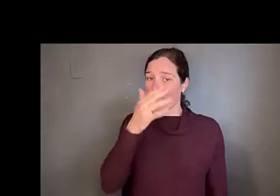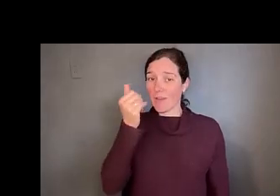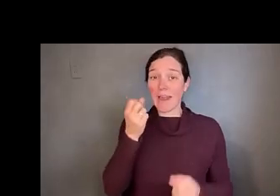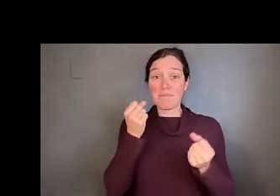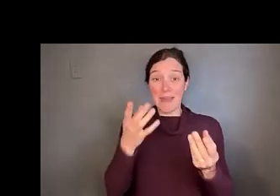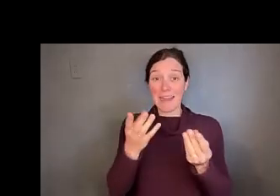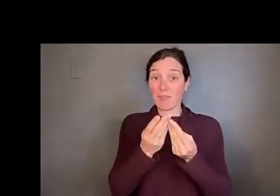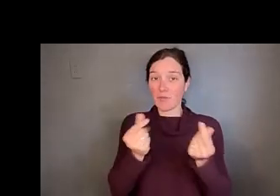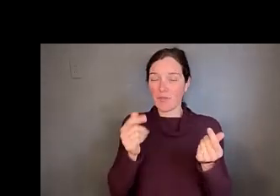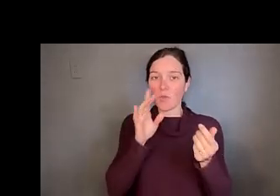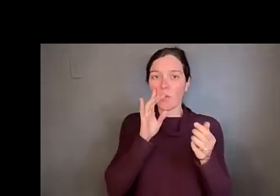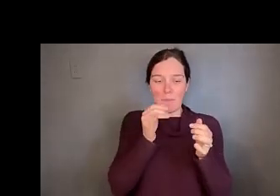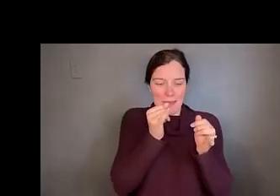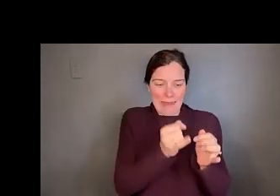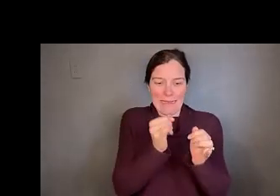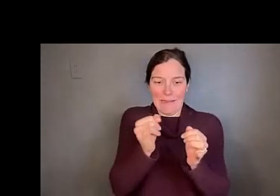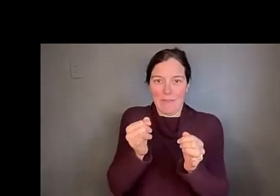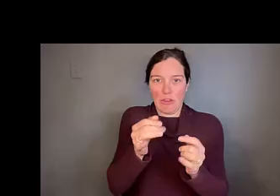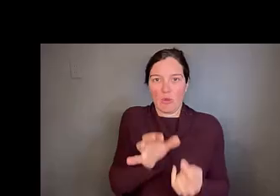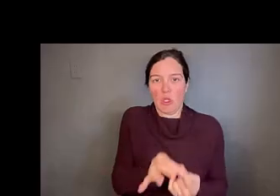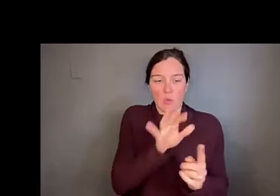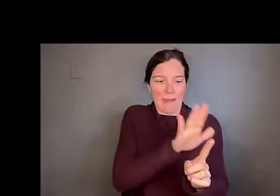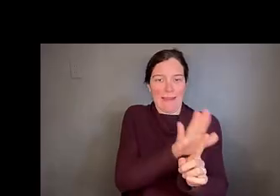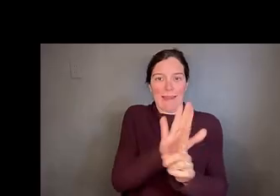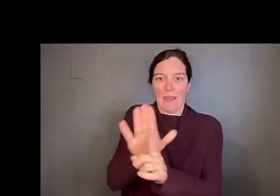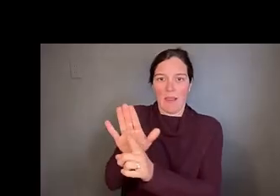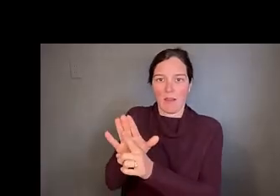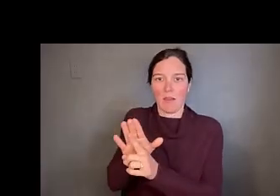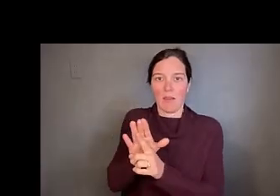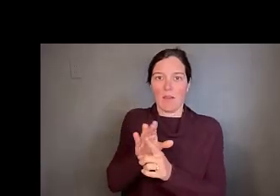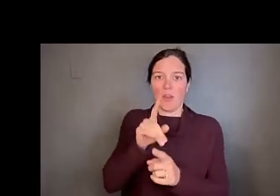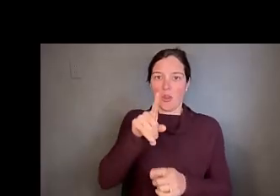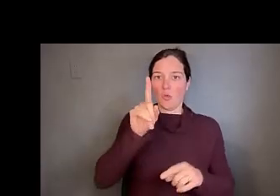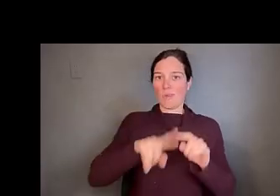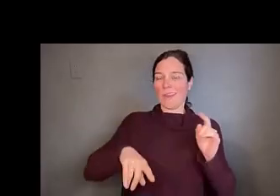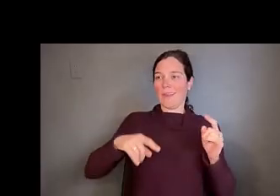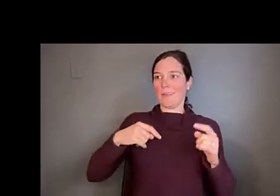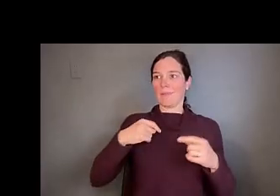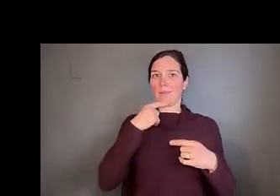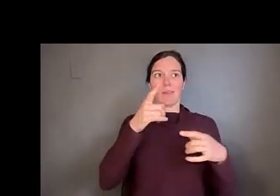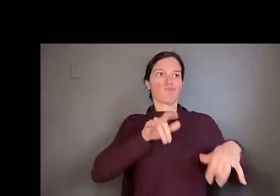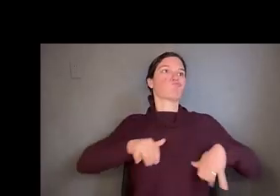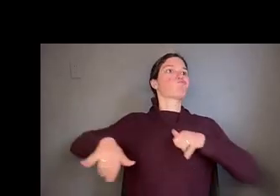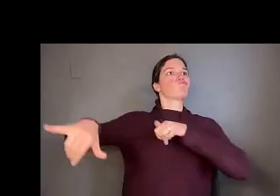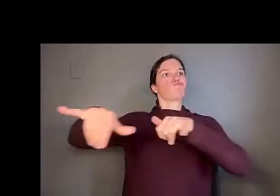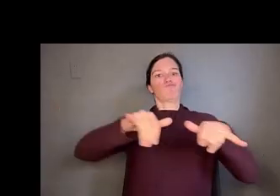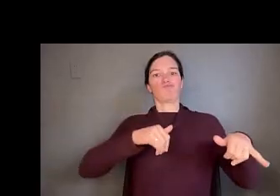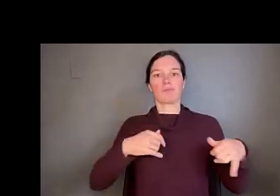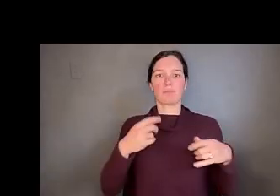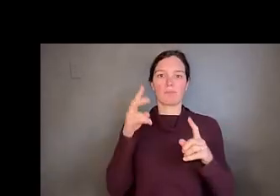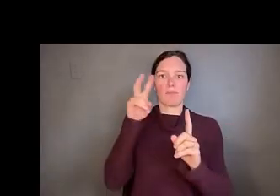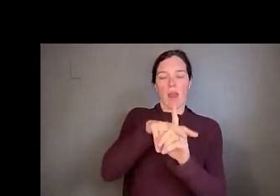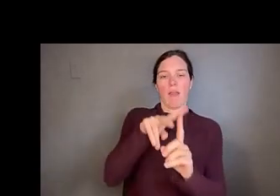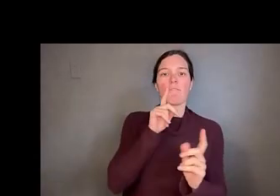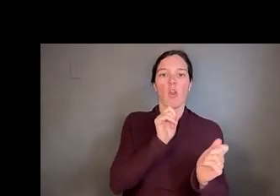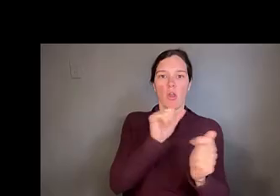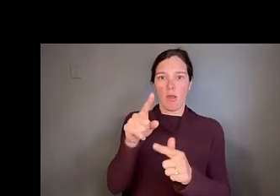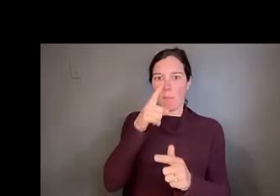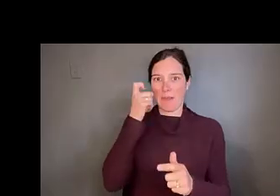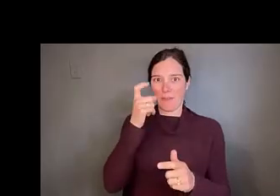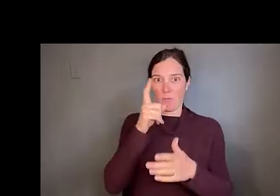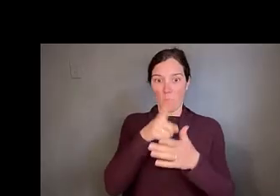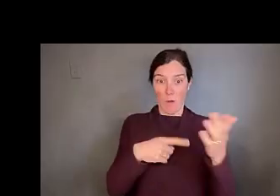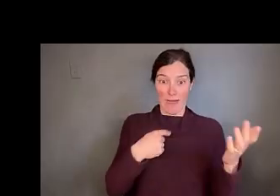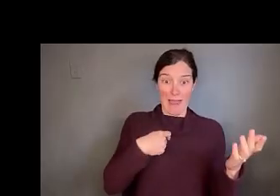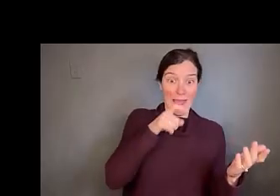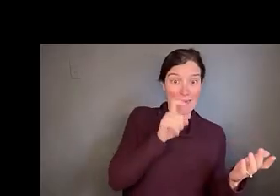to be unique to each community. It's going to be very difficult to set a statewide standard for success, because what I need in Hugo is